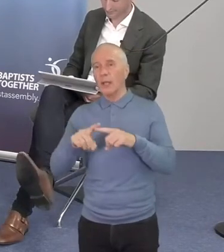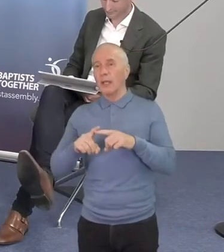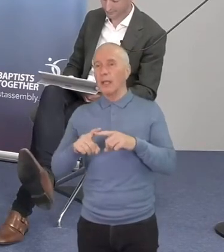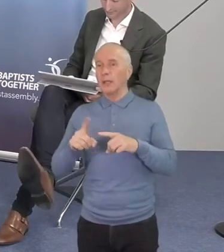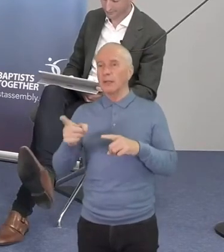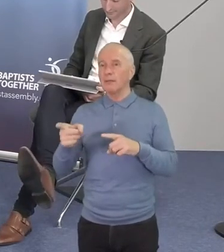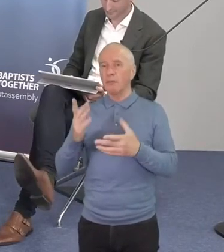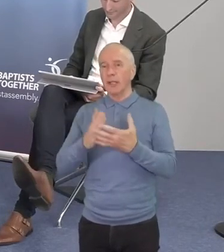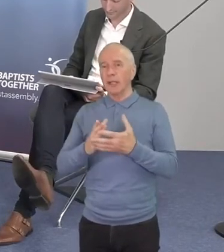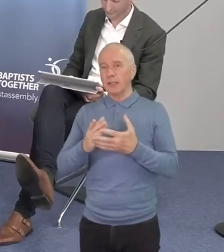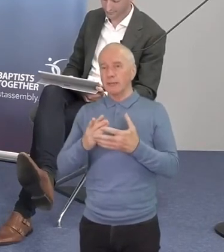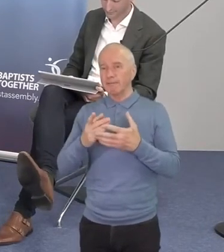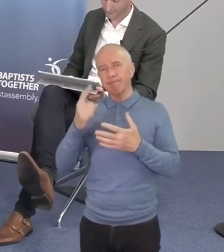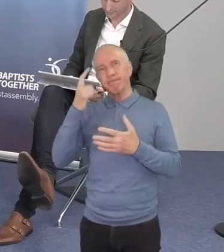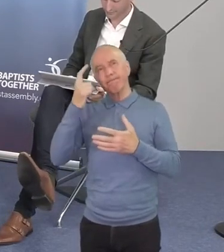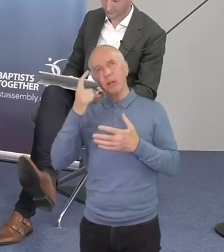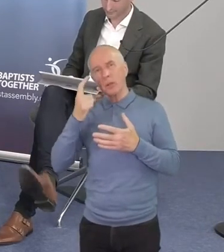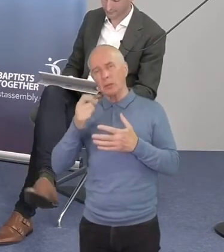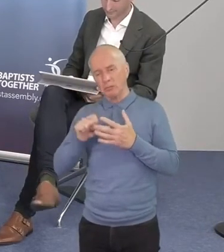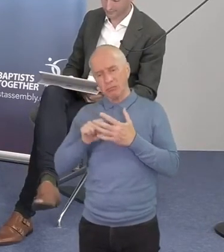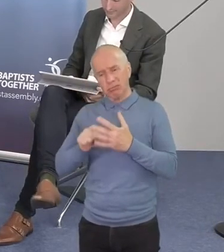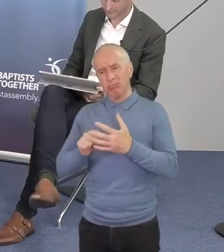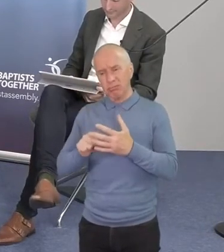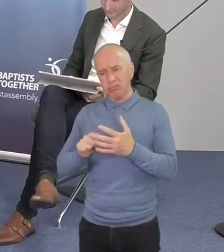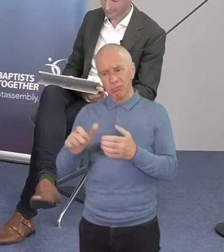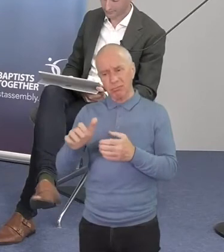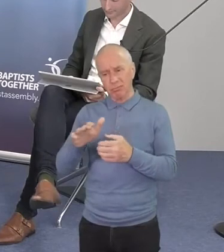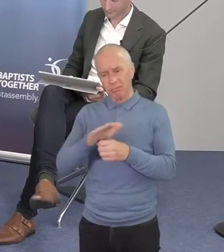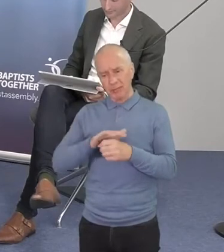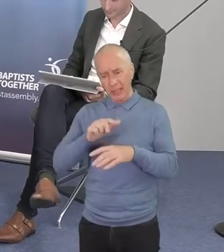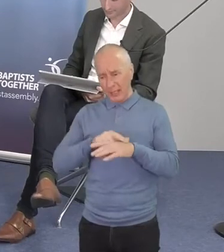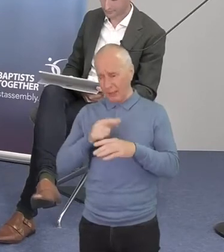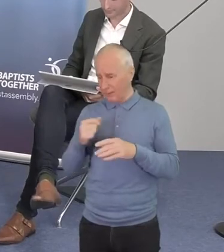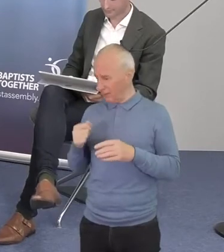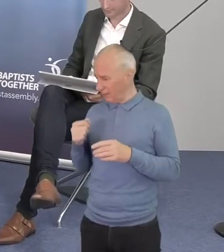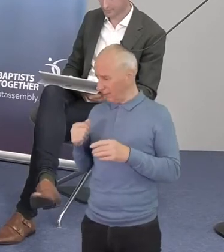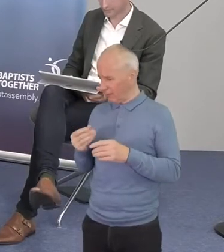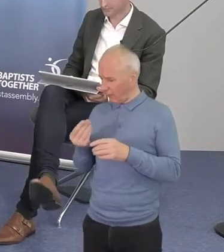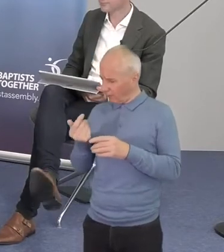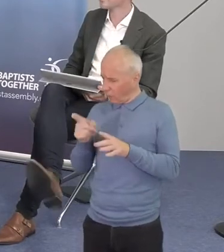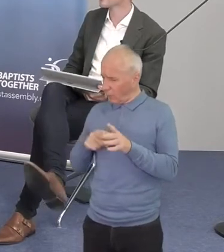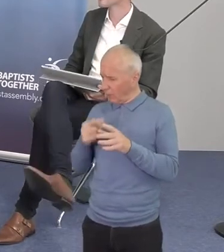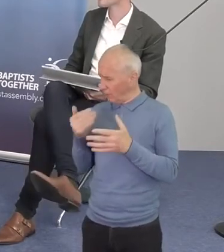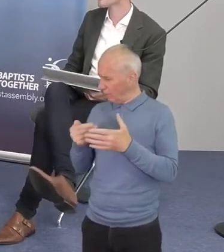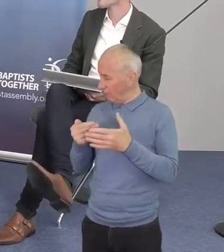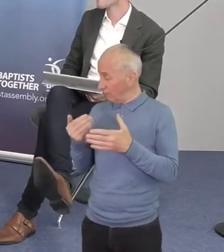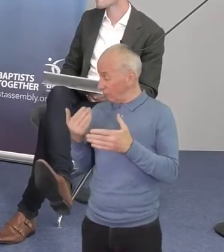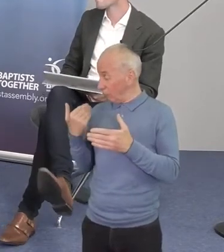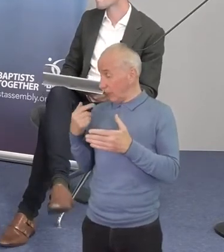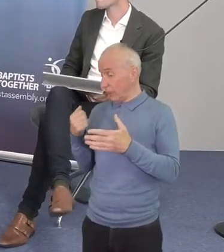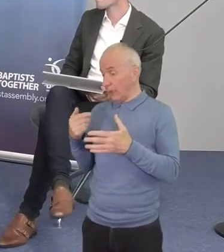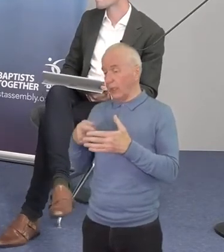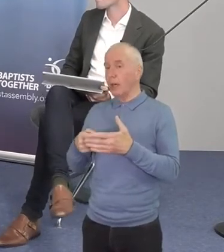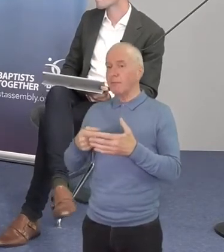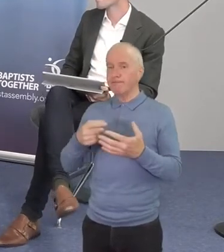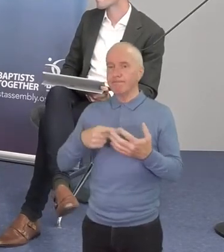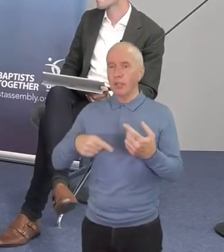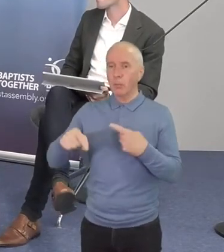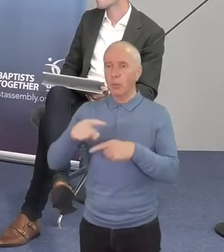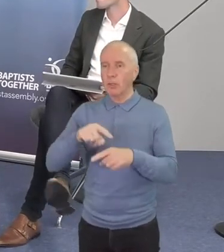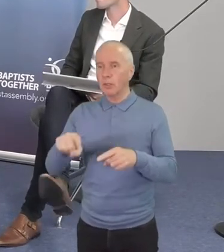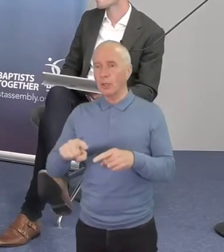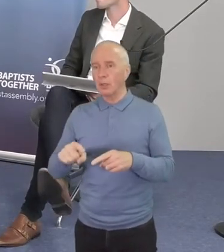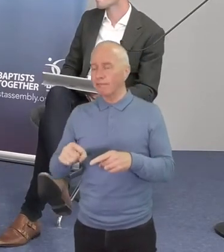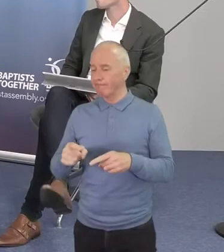difficult times, and yet in the last few years, recently, we continue to see that